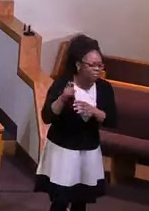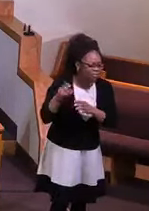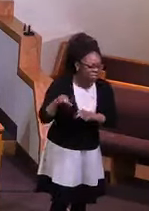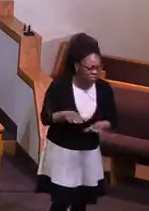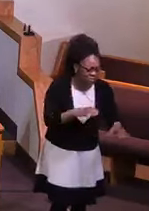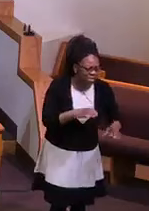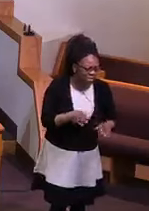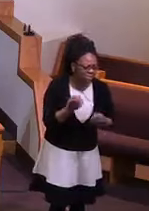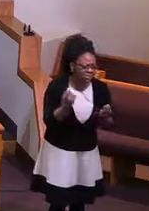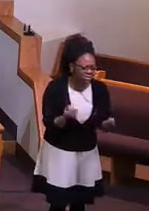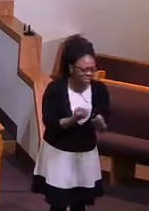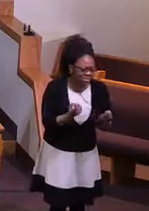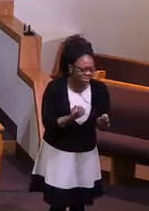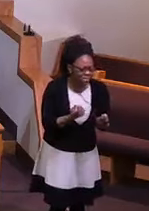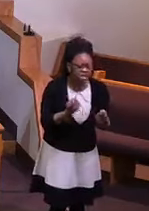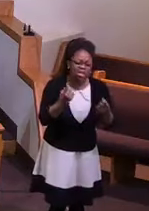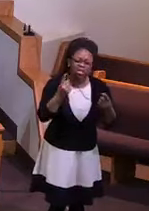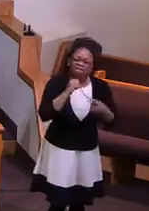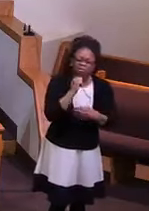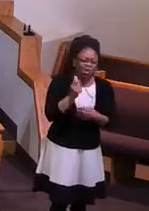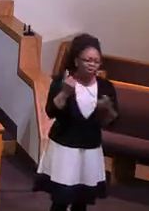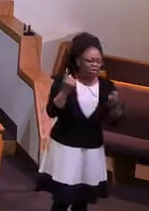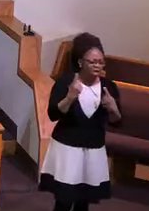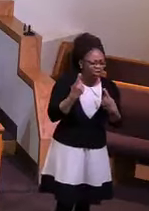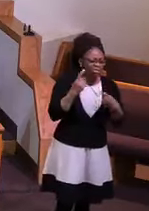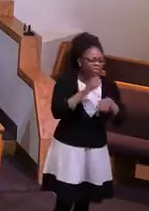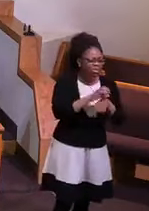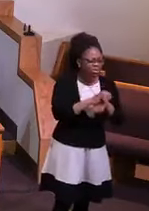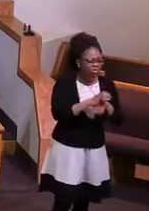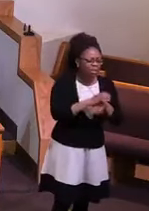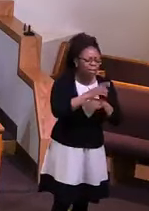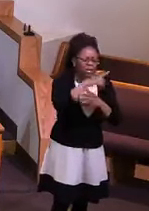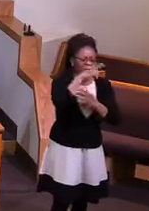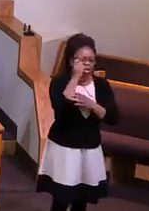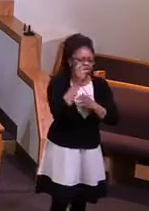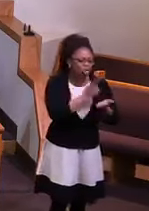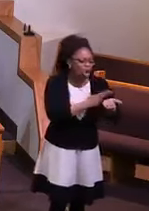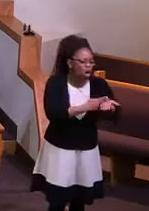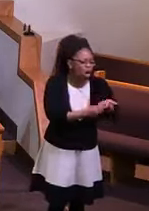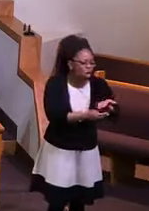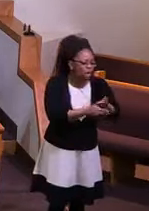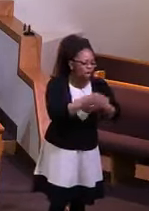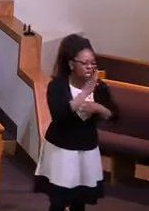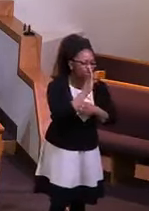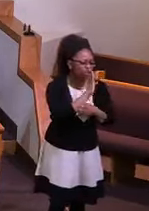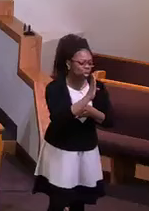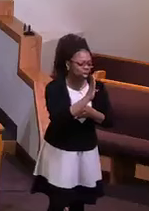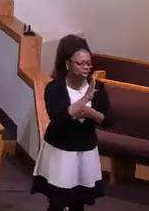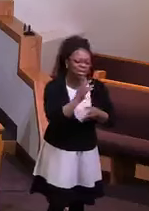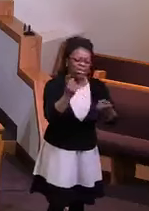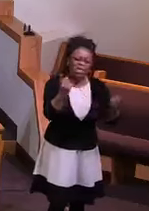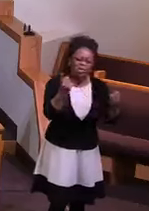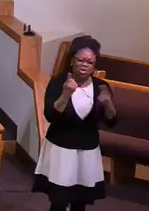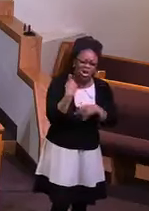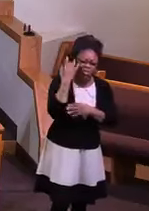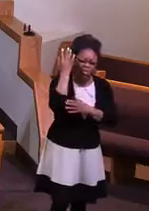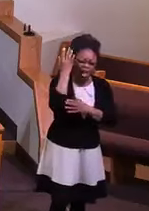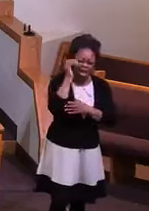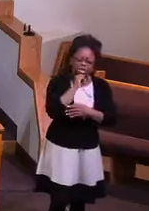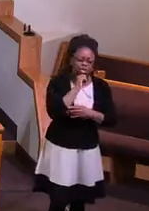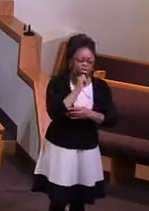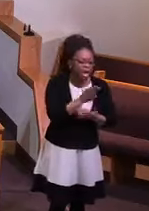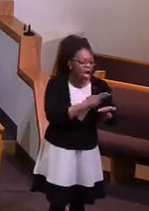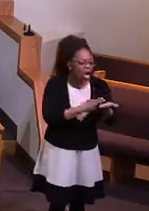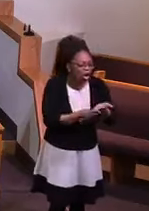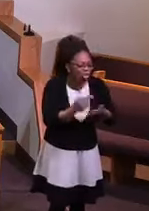you don't come to church because you are holy and all straight. You come because you are not holy, and you know that